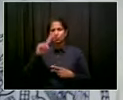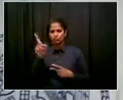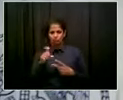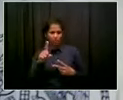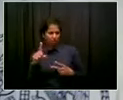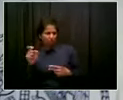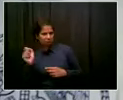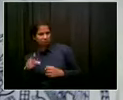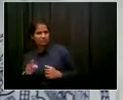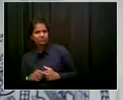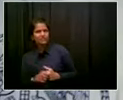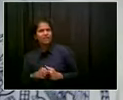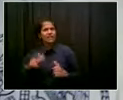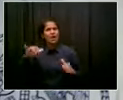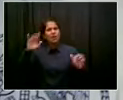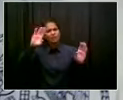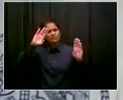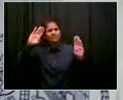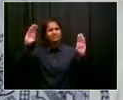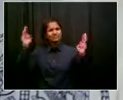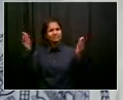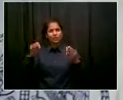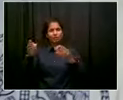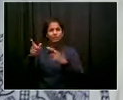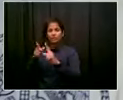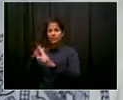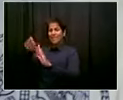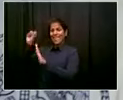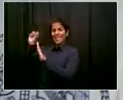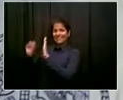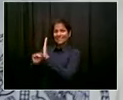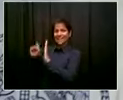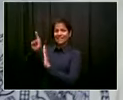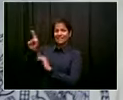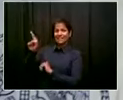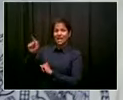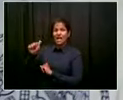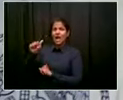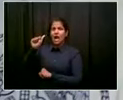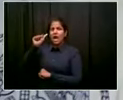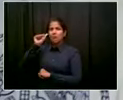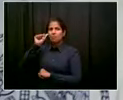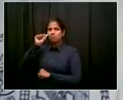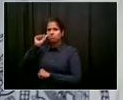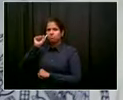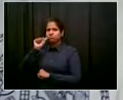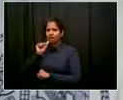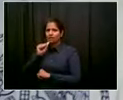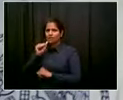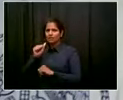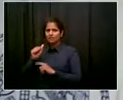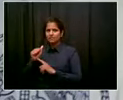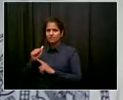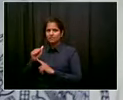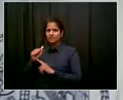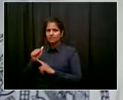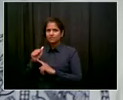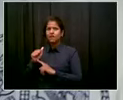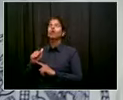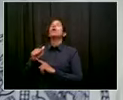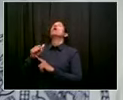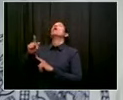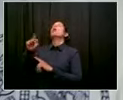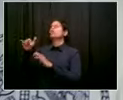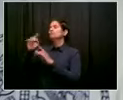there evidence that uh parolees are committing these crimes yeah so much uh focus on that marla this is